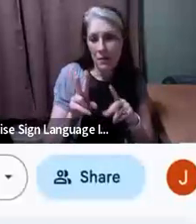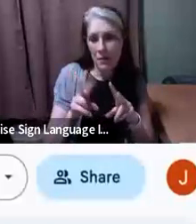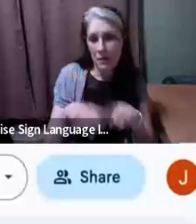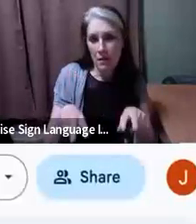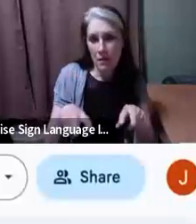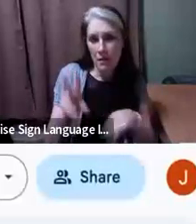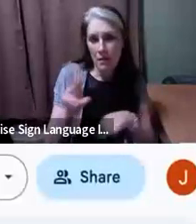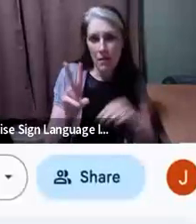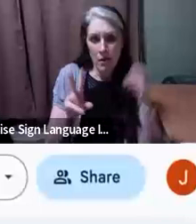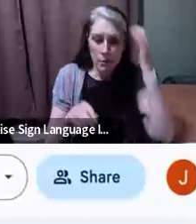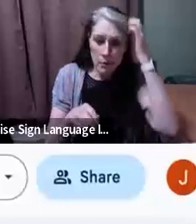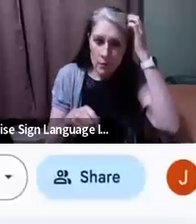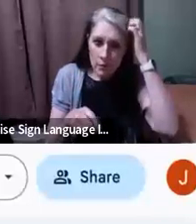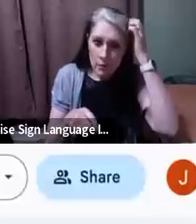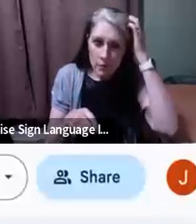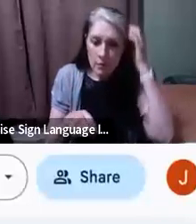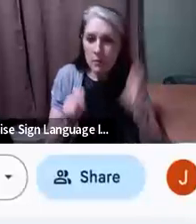Okay.